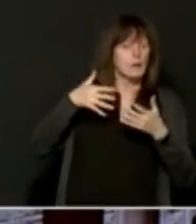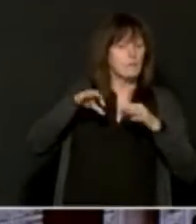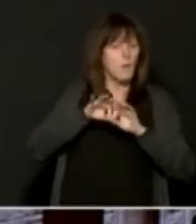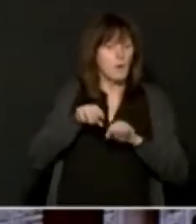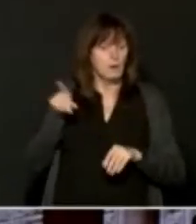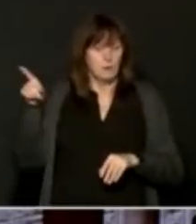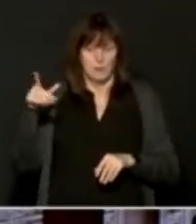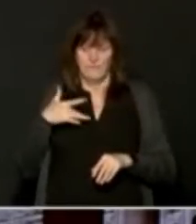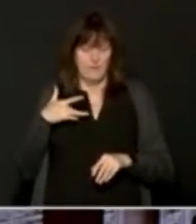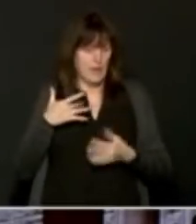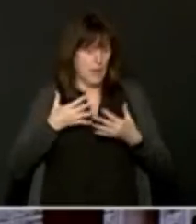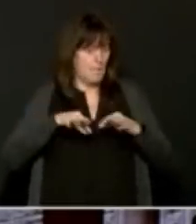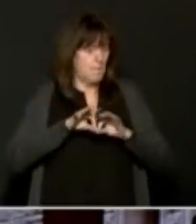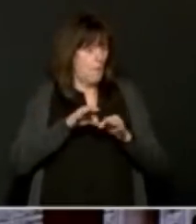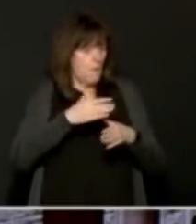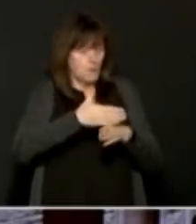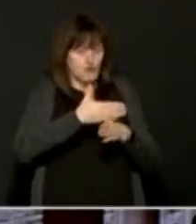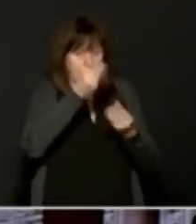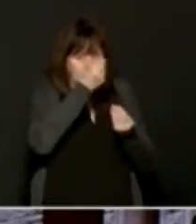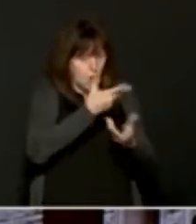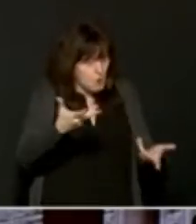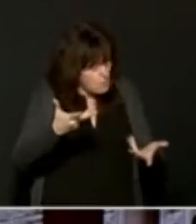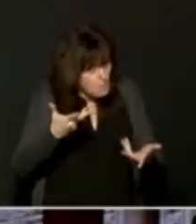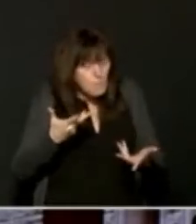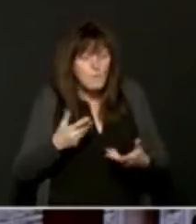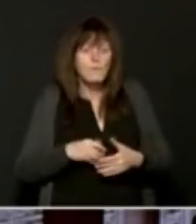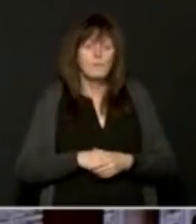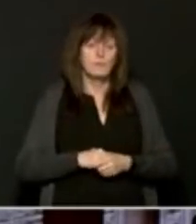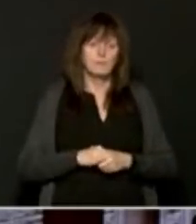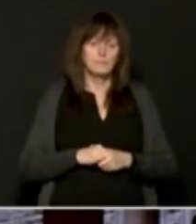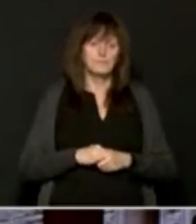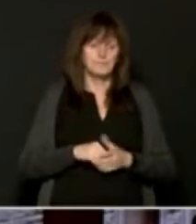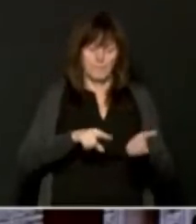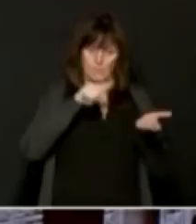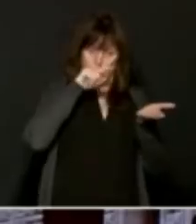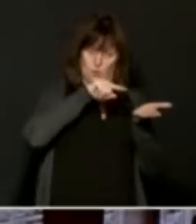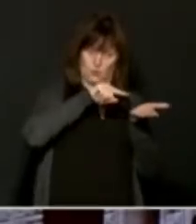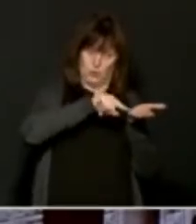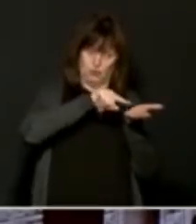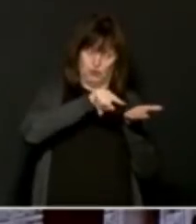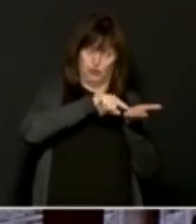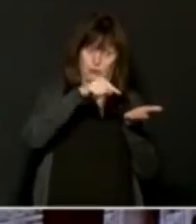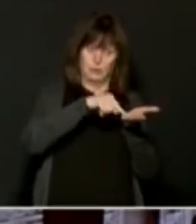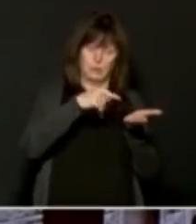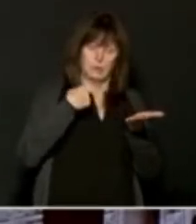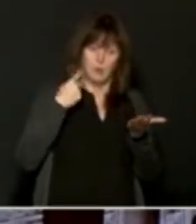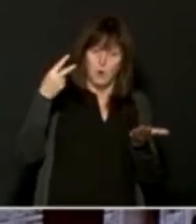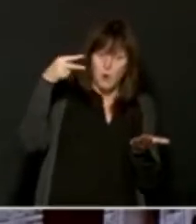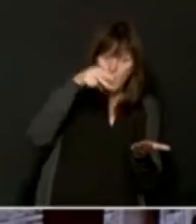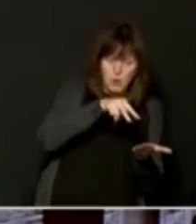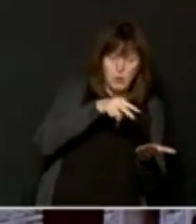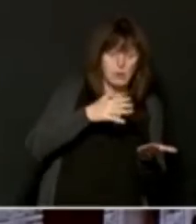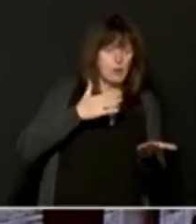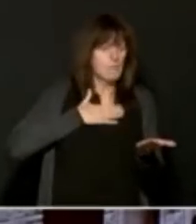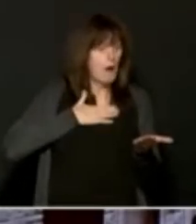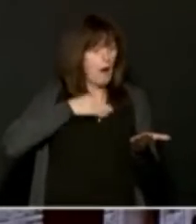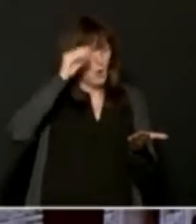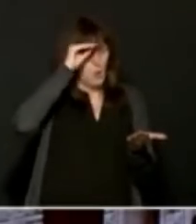at the study, providing my interpretation and my analysis of the study, and also provide the Ontario